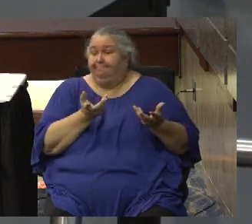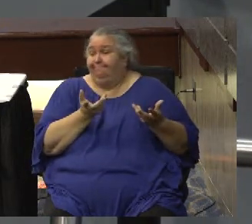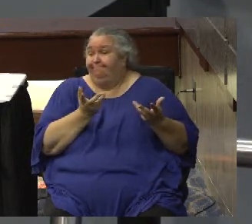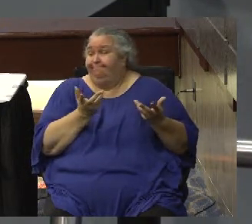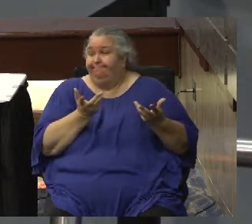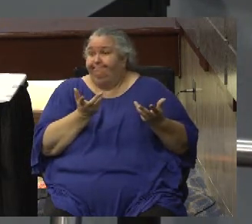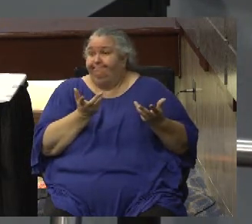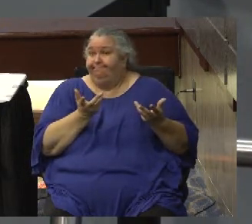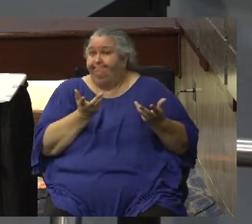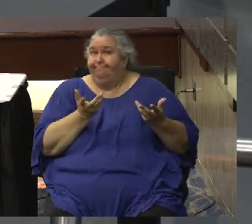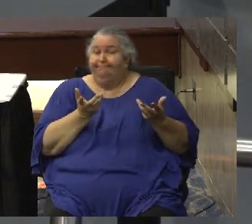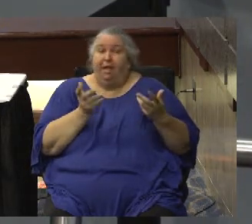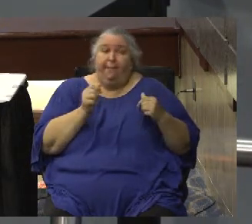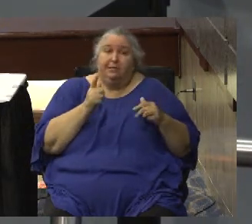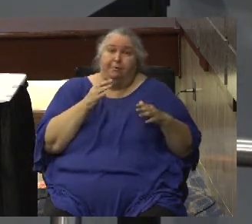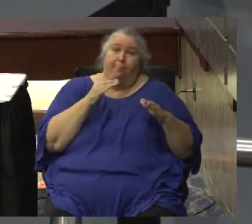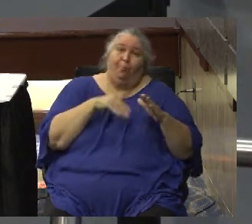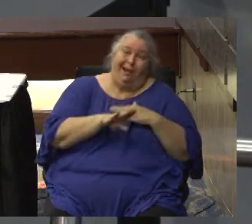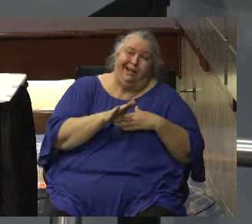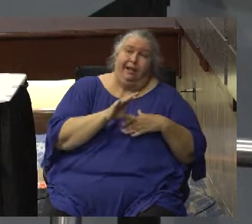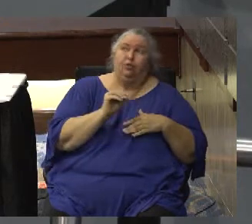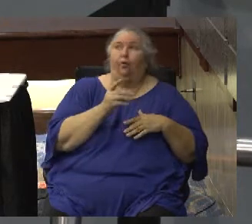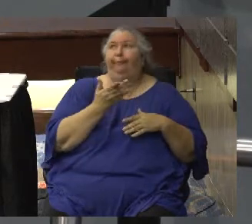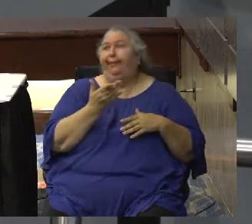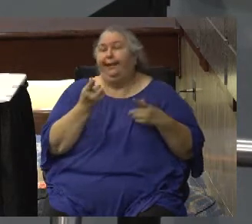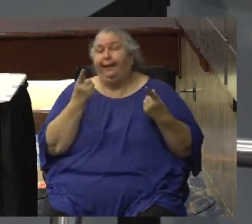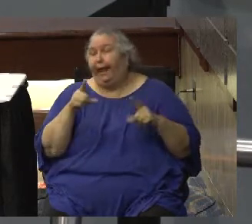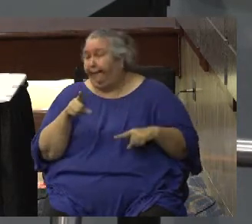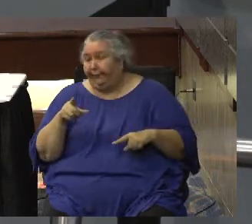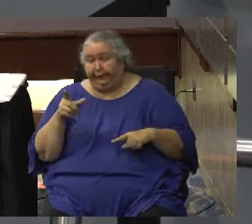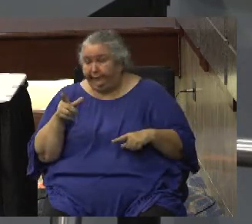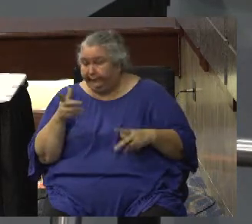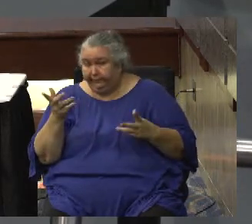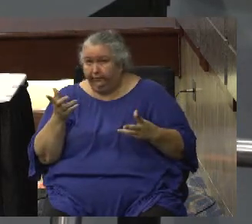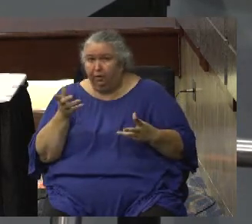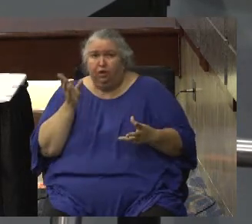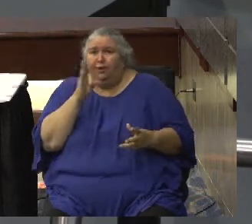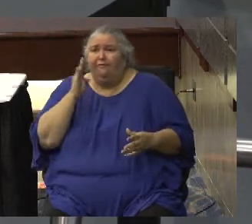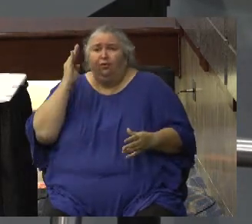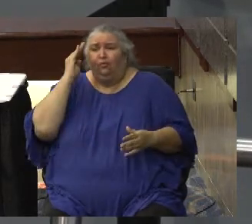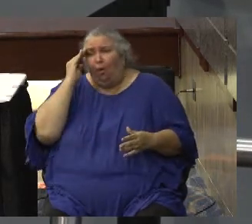of break-ins and thefts and things happening, and just, never knowing